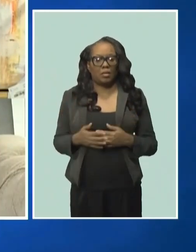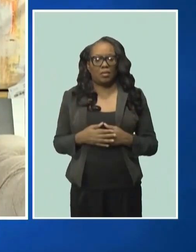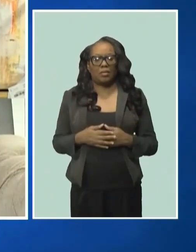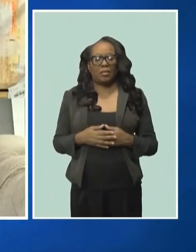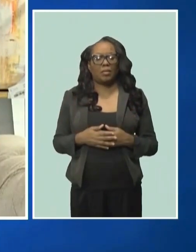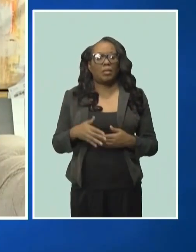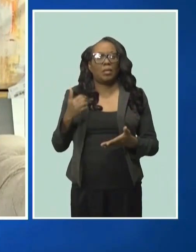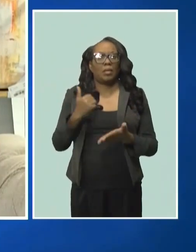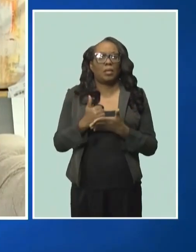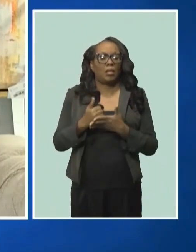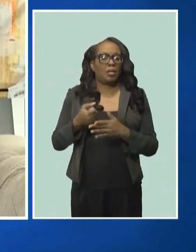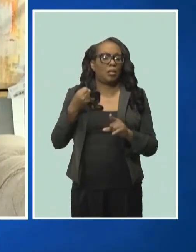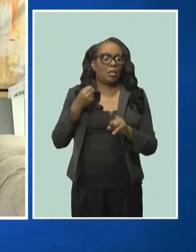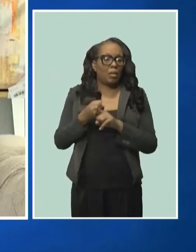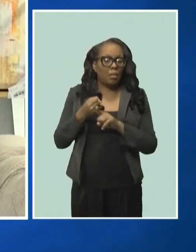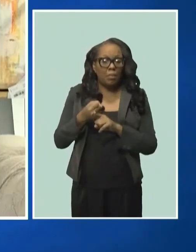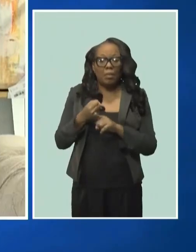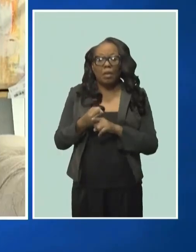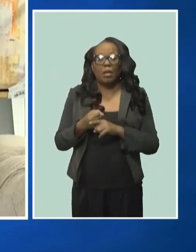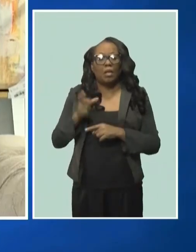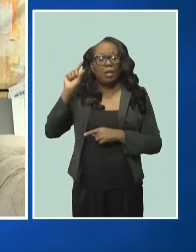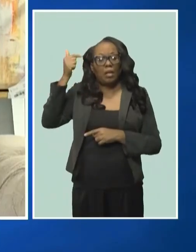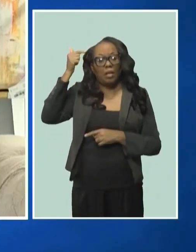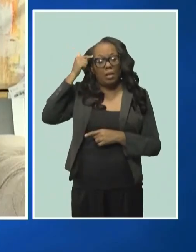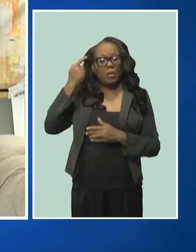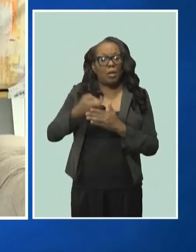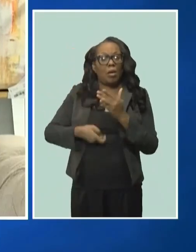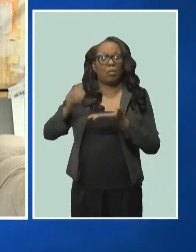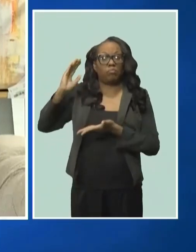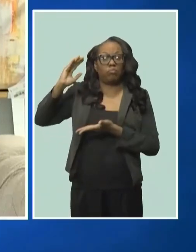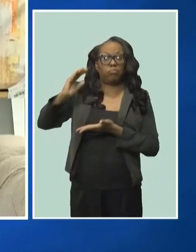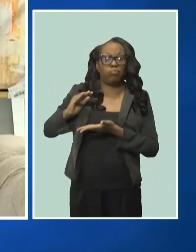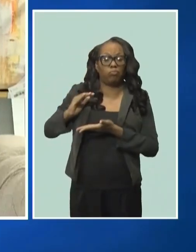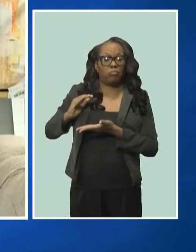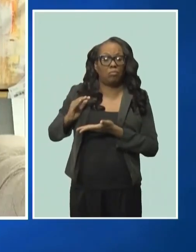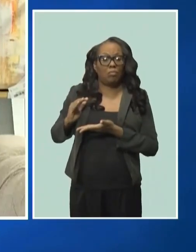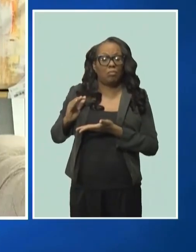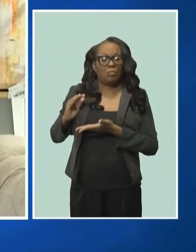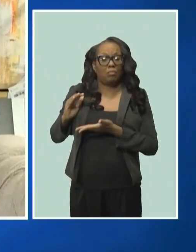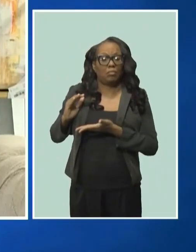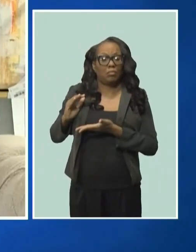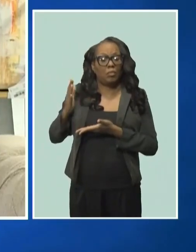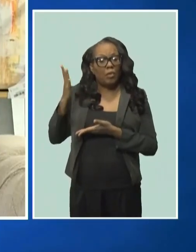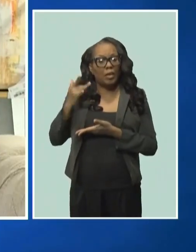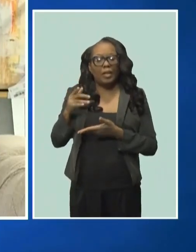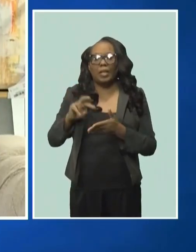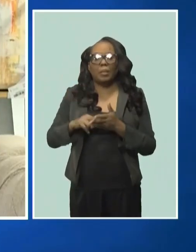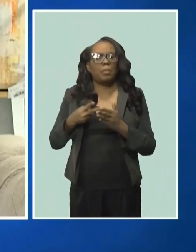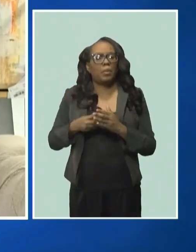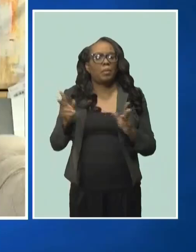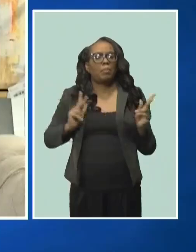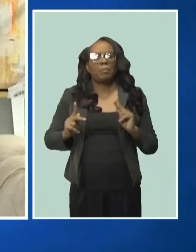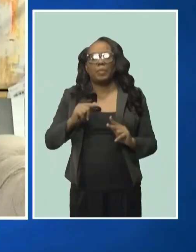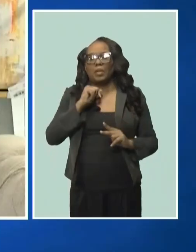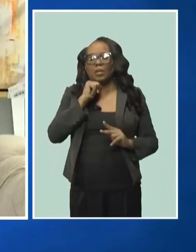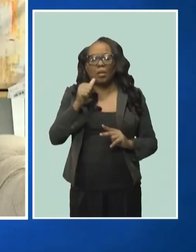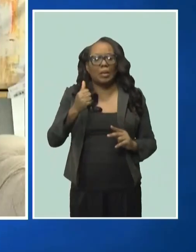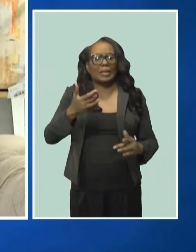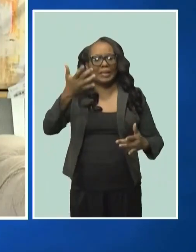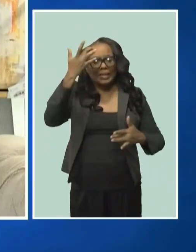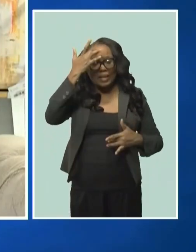to impact on the government's bill. So you see a reduction in the government's healthcare bill. So this